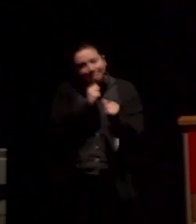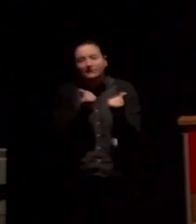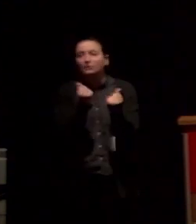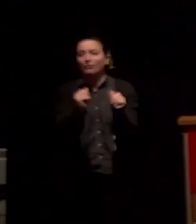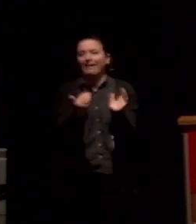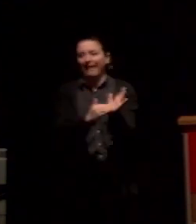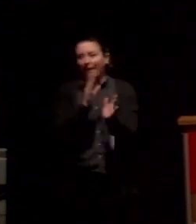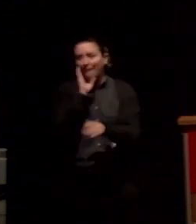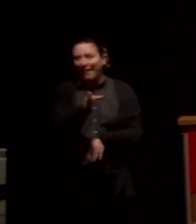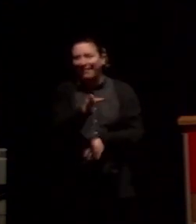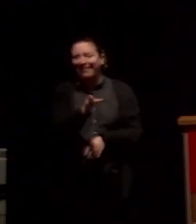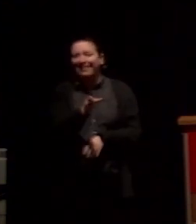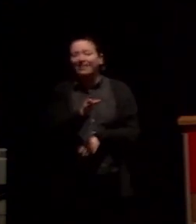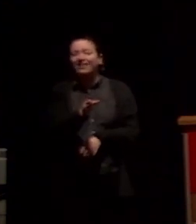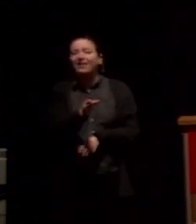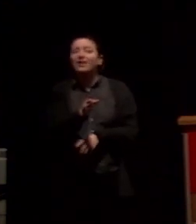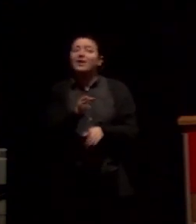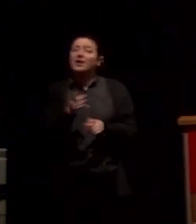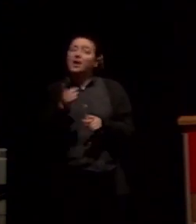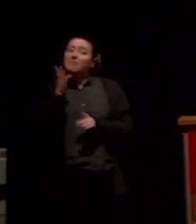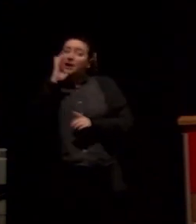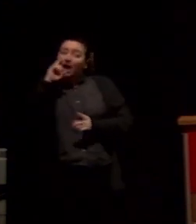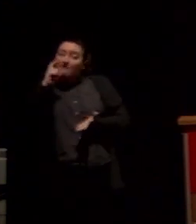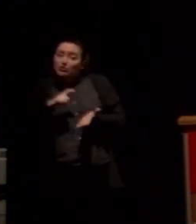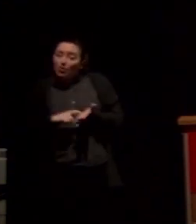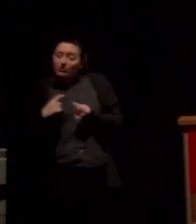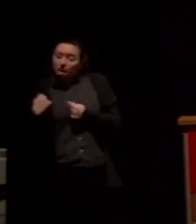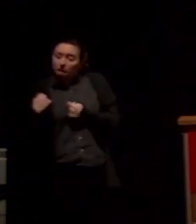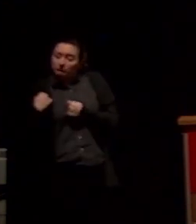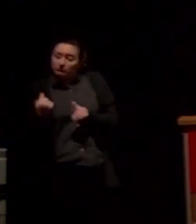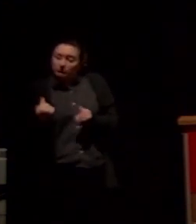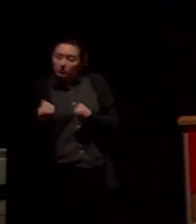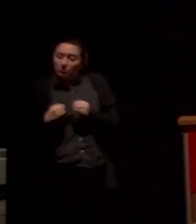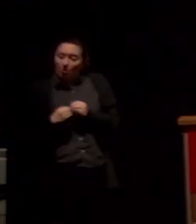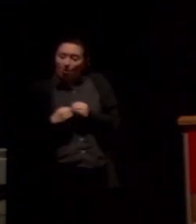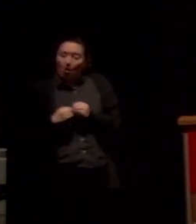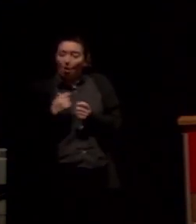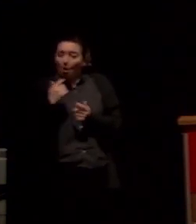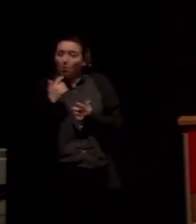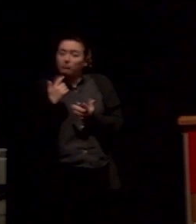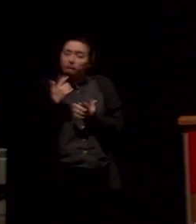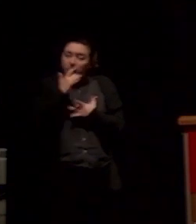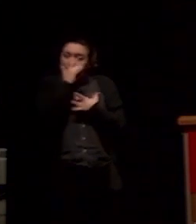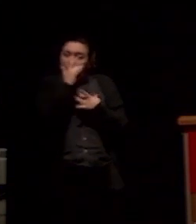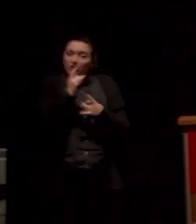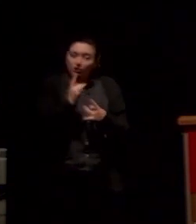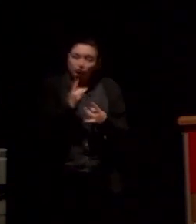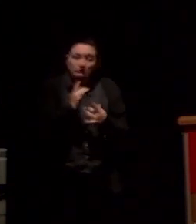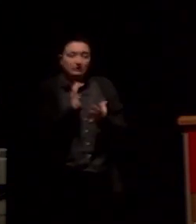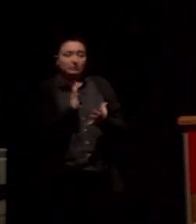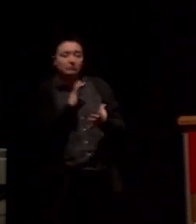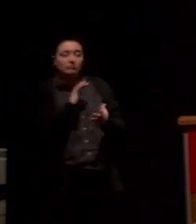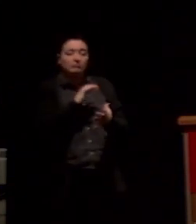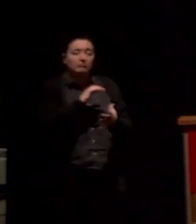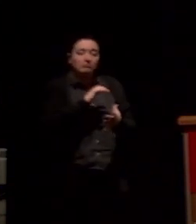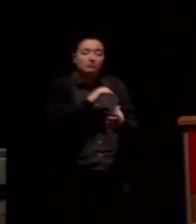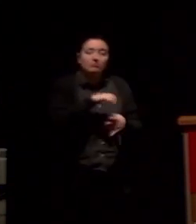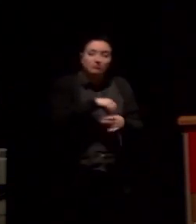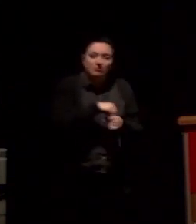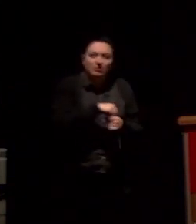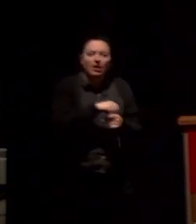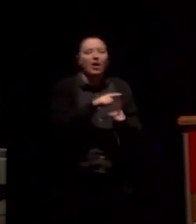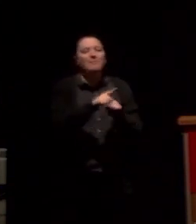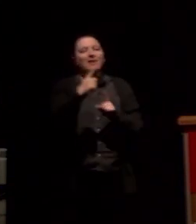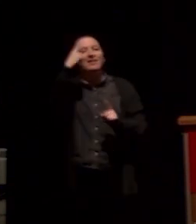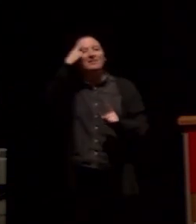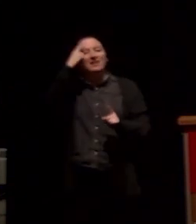that I have seen employers be more interested about mental health in the workplace and, you know, what that could entail. But I do think our workforce centers really